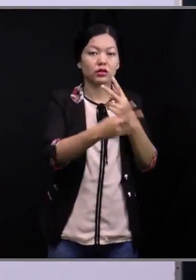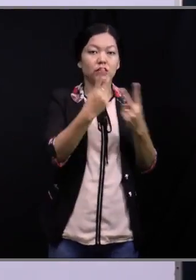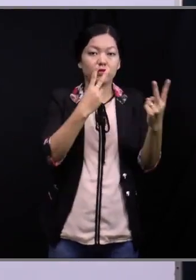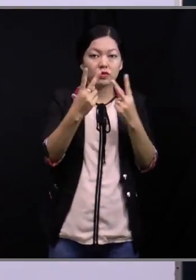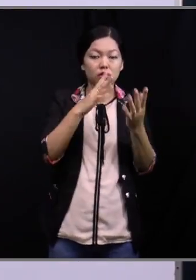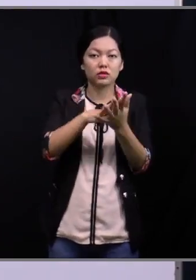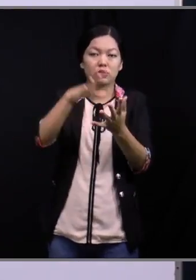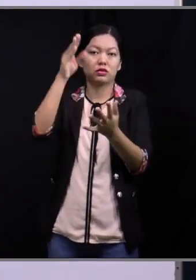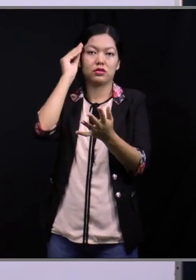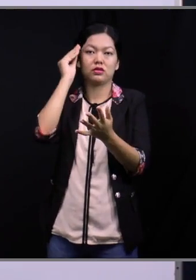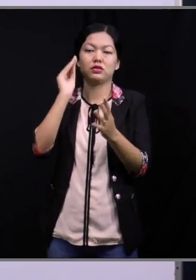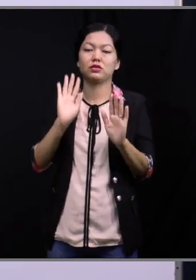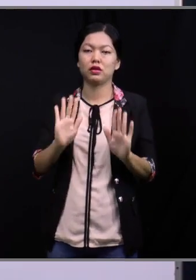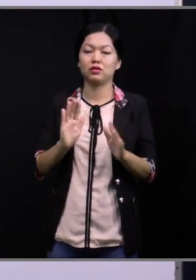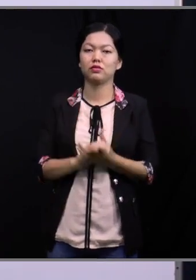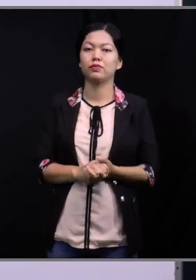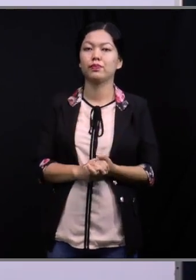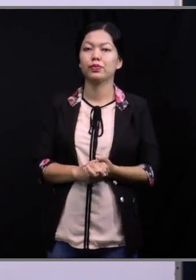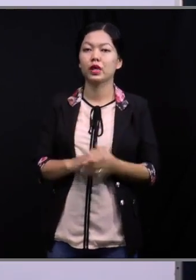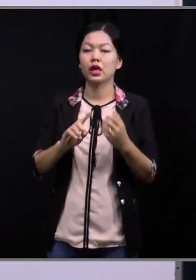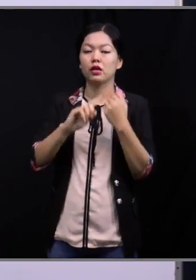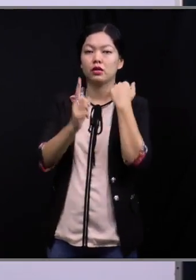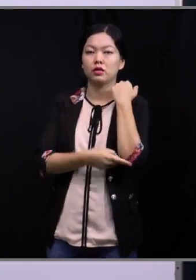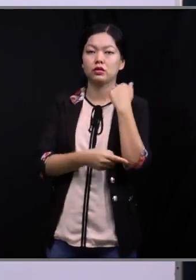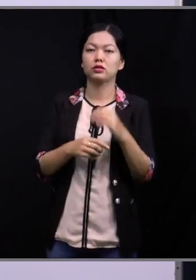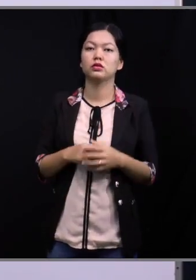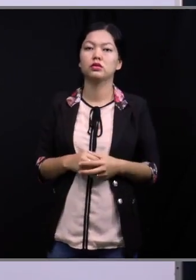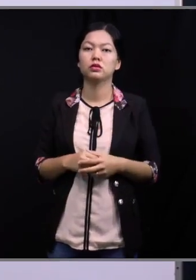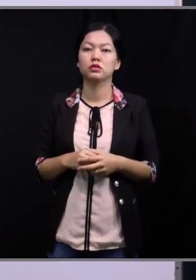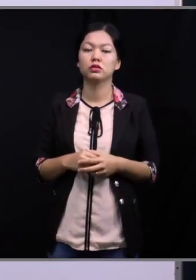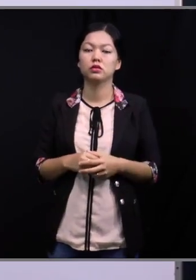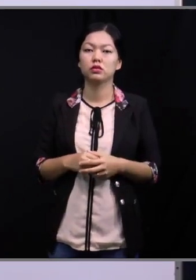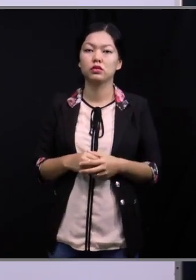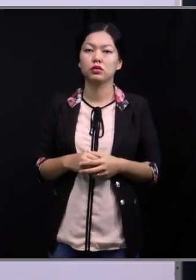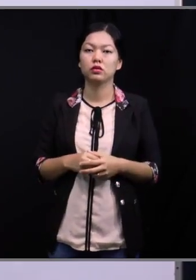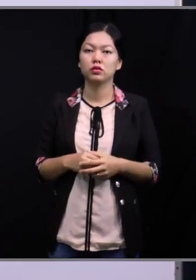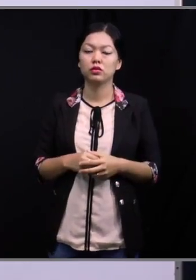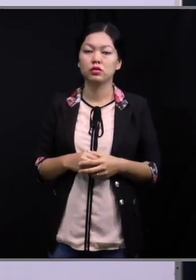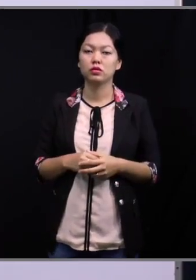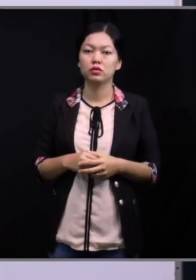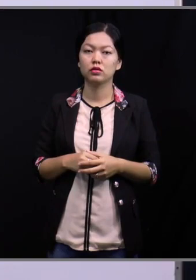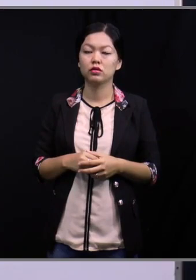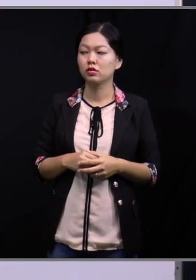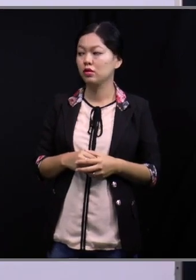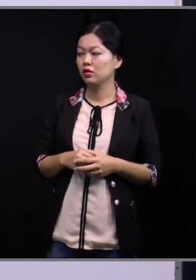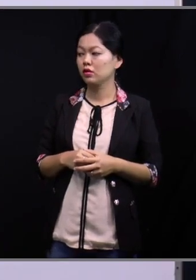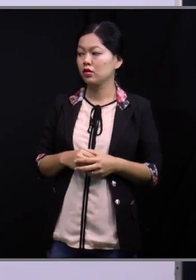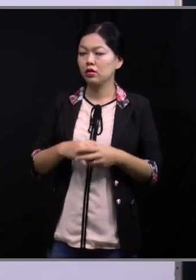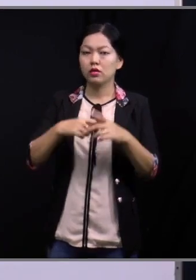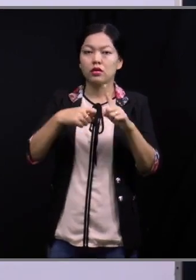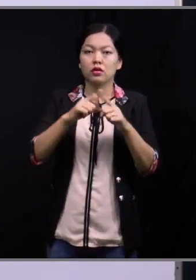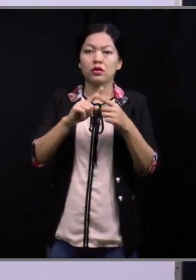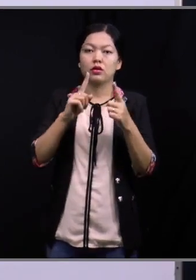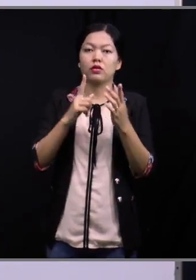animal. And the last one is, there's also another aid known as key. So